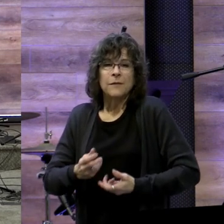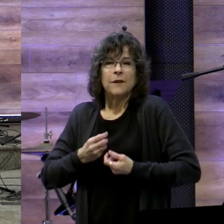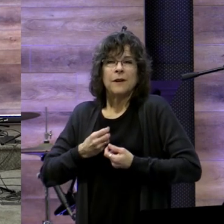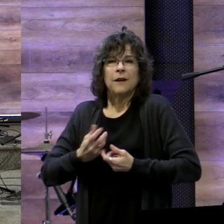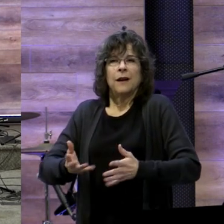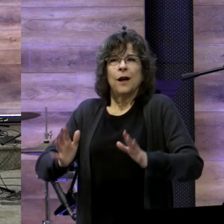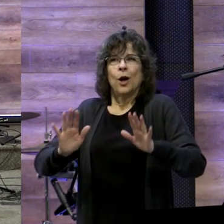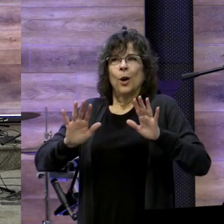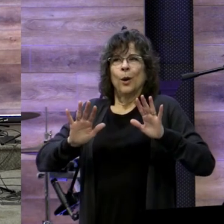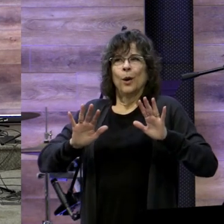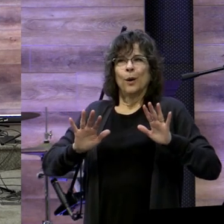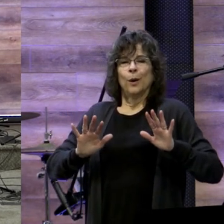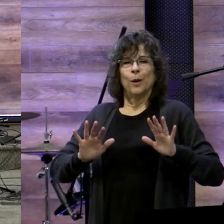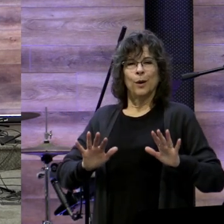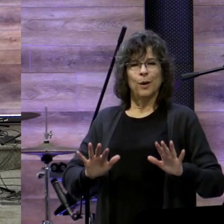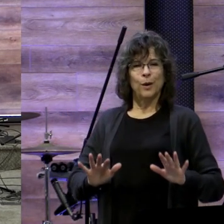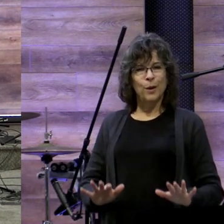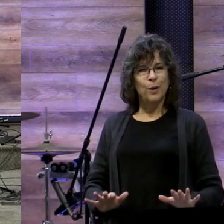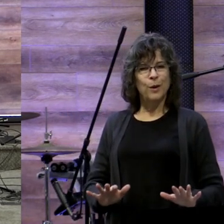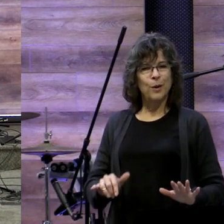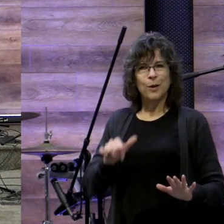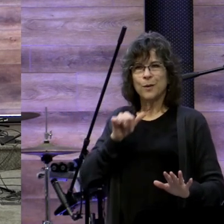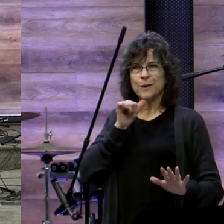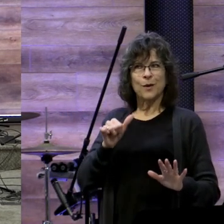so they don't come out sideways on somebody else later on, right?